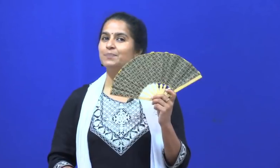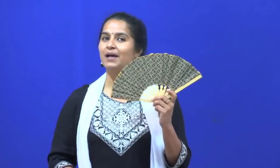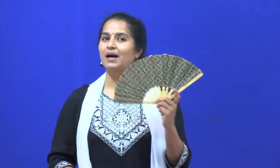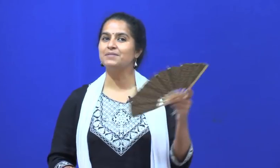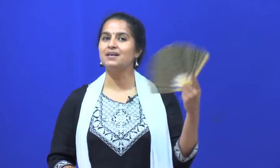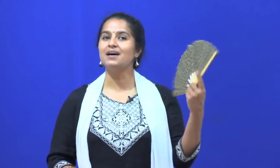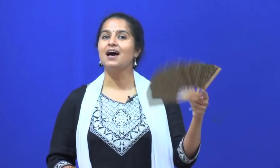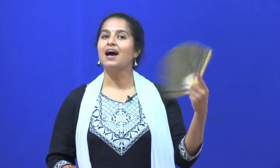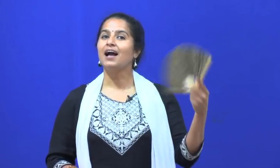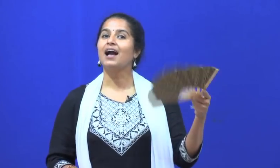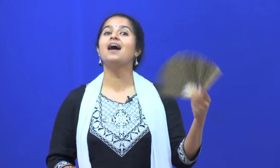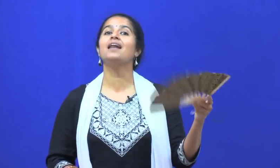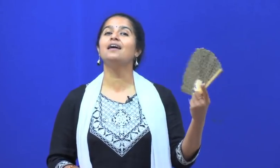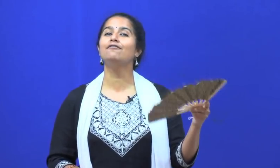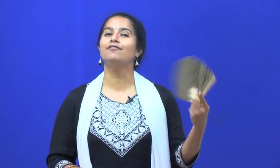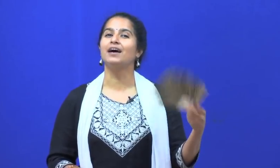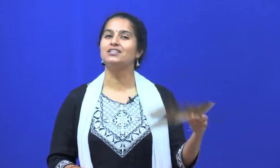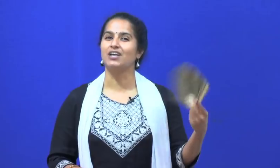So this becomes a